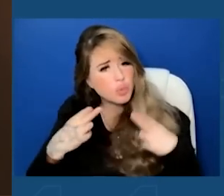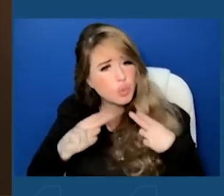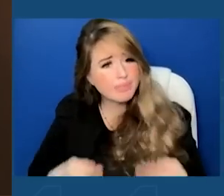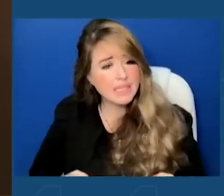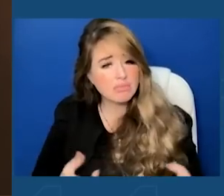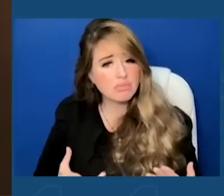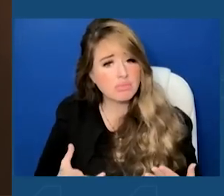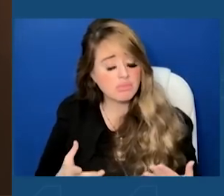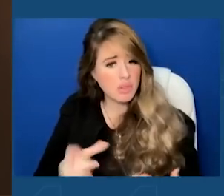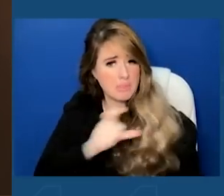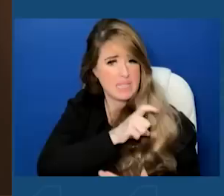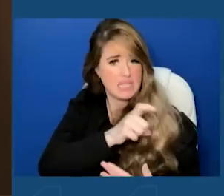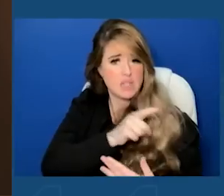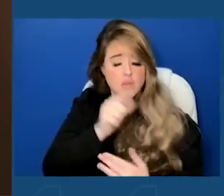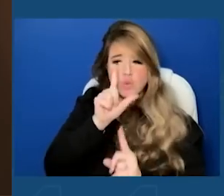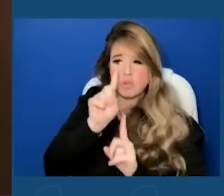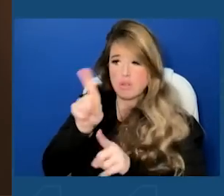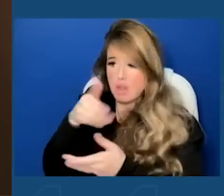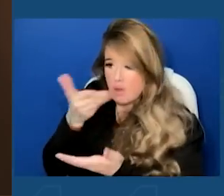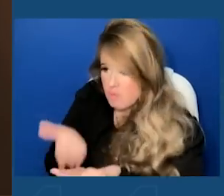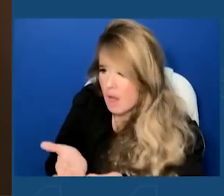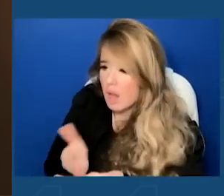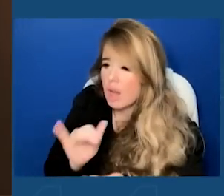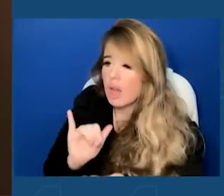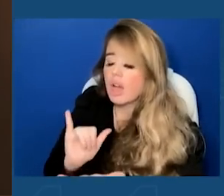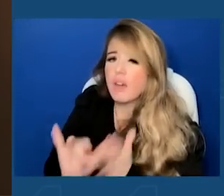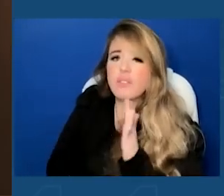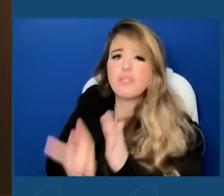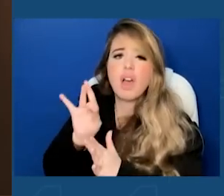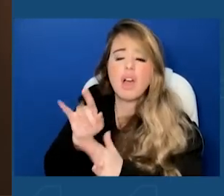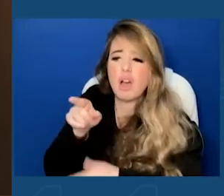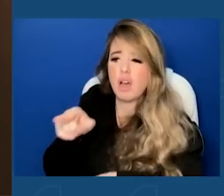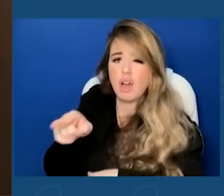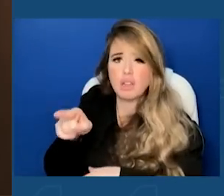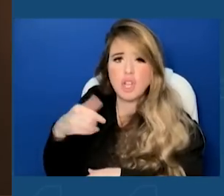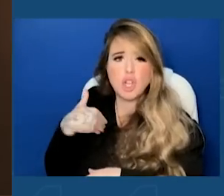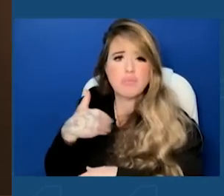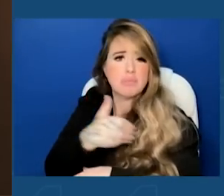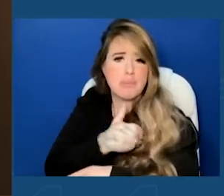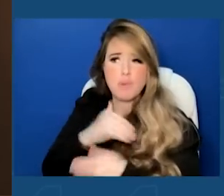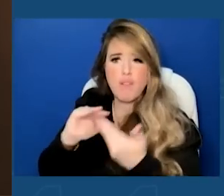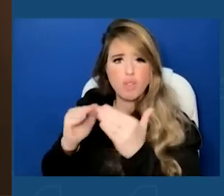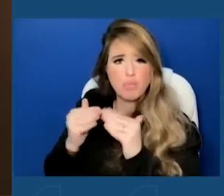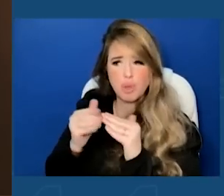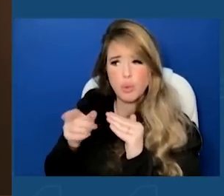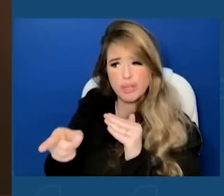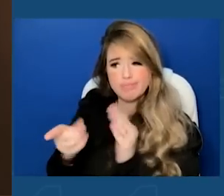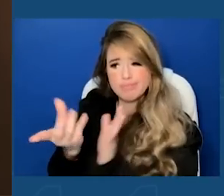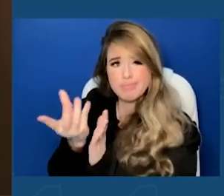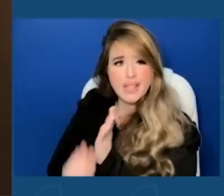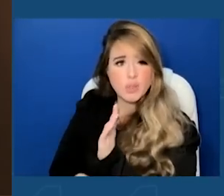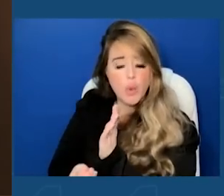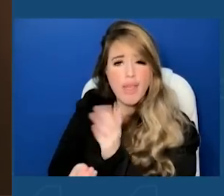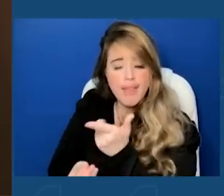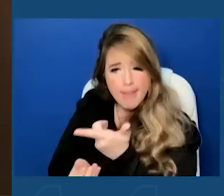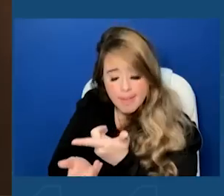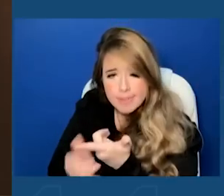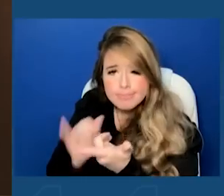painful to find members of your community that are deceased. Those that are